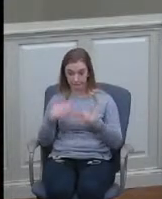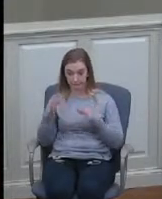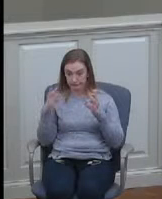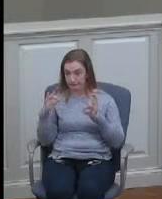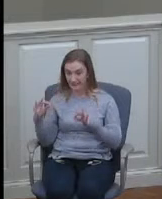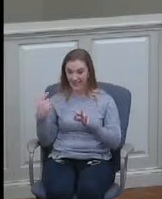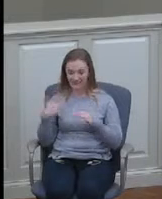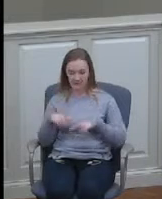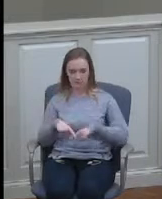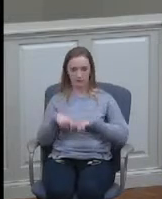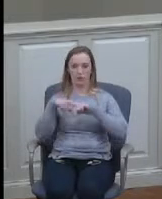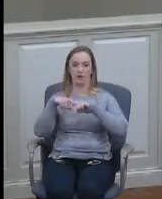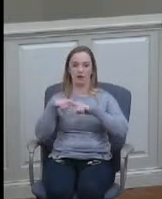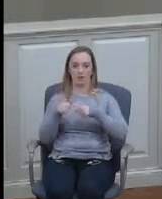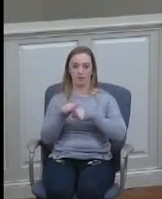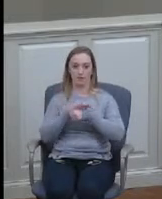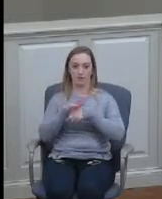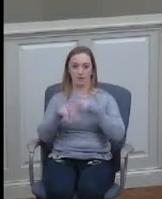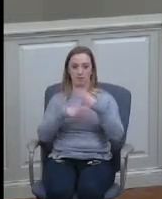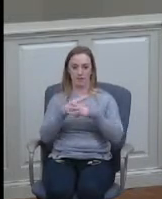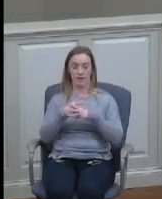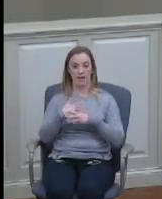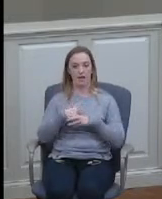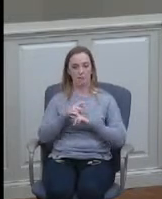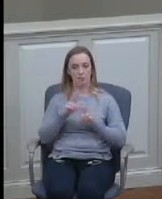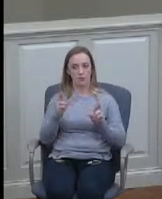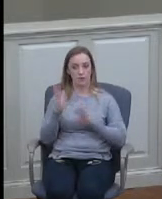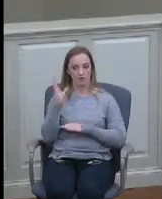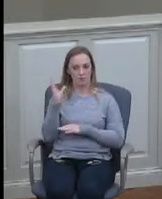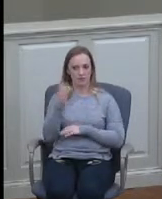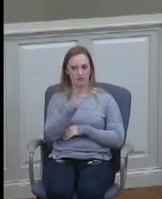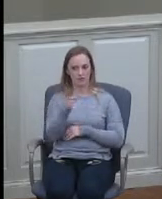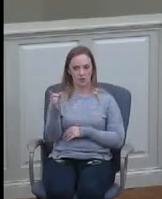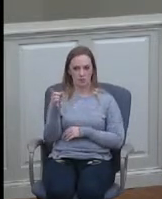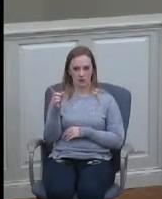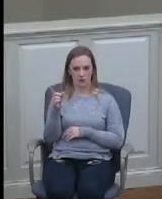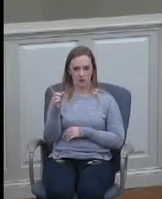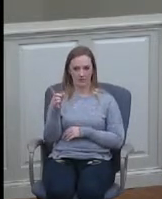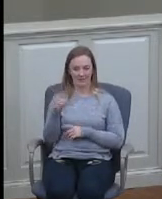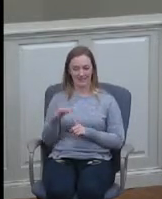am ready to present that to you guys, save 2